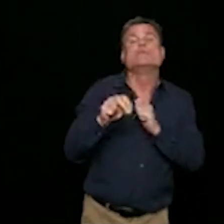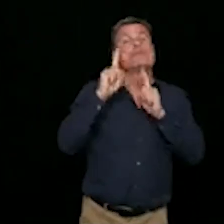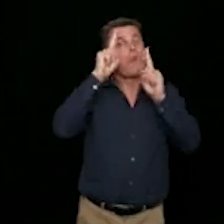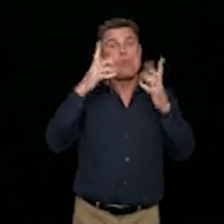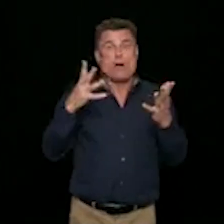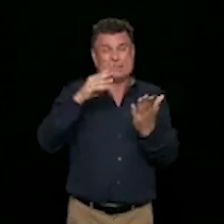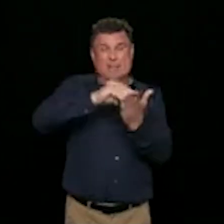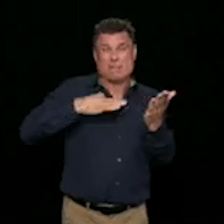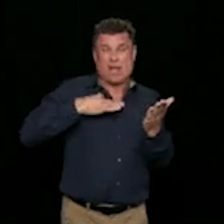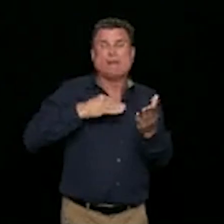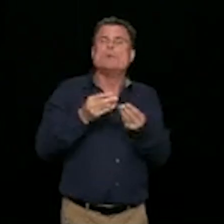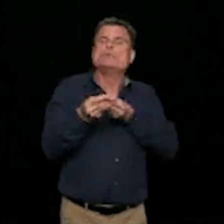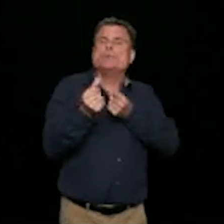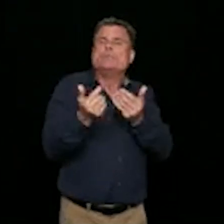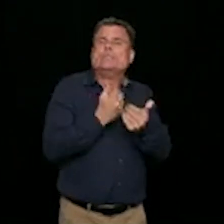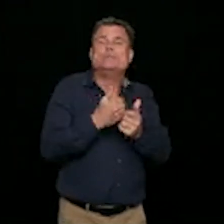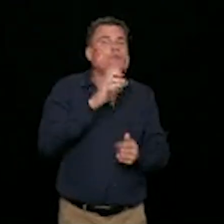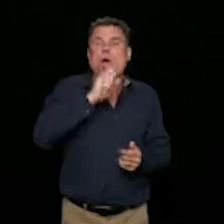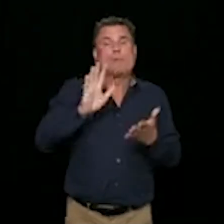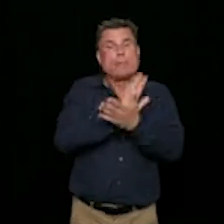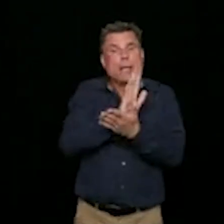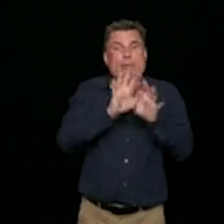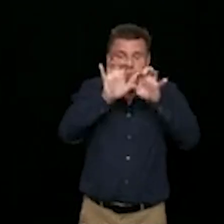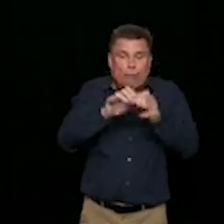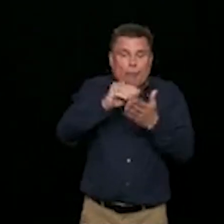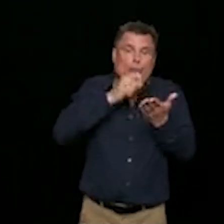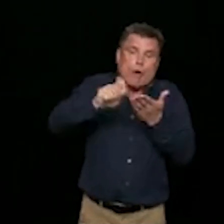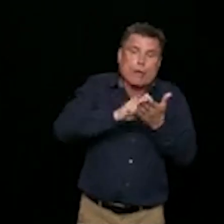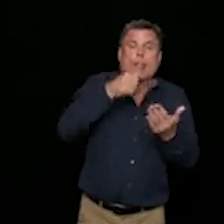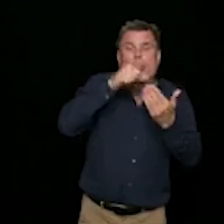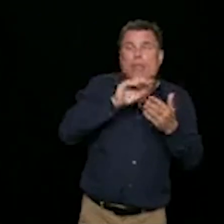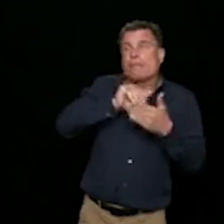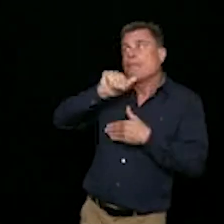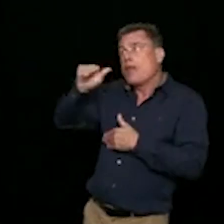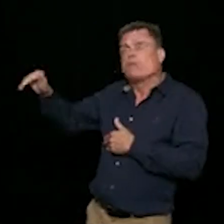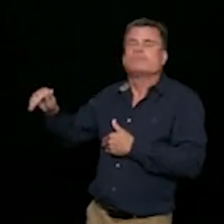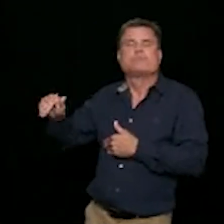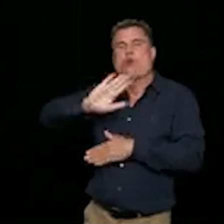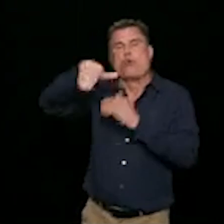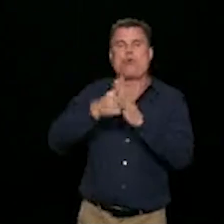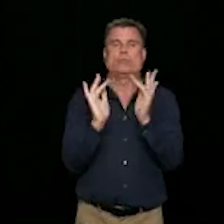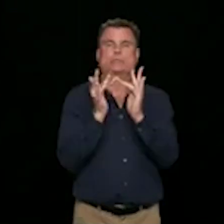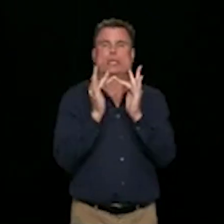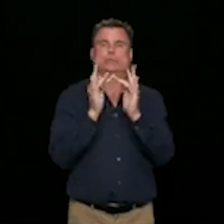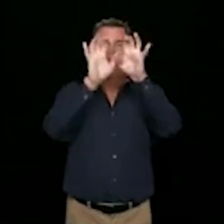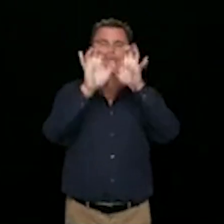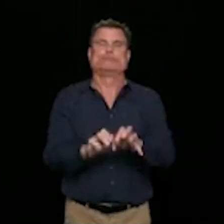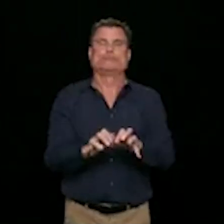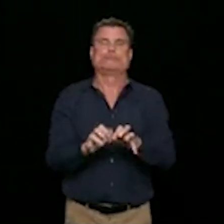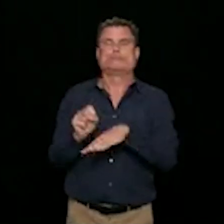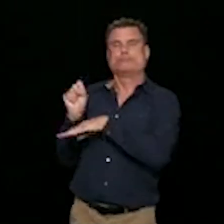which means no more sending documents by snail mail. We included a sample letter